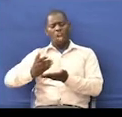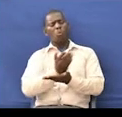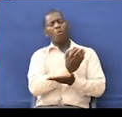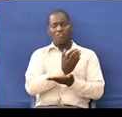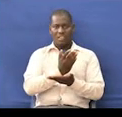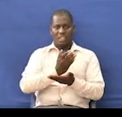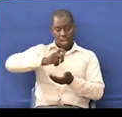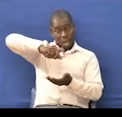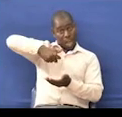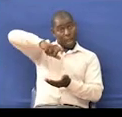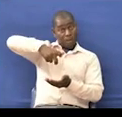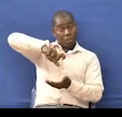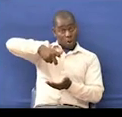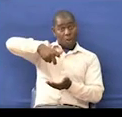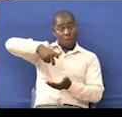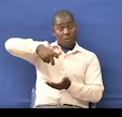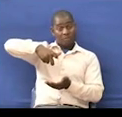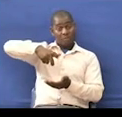bottle, removing